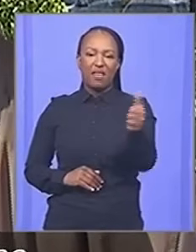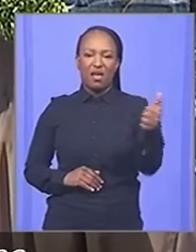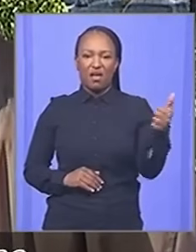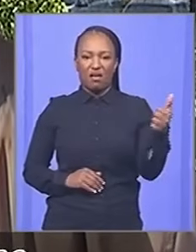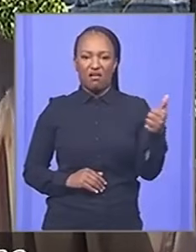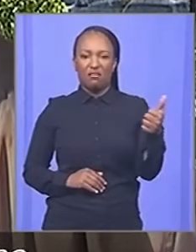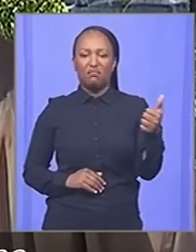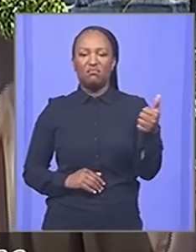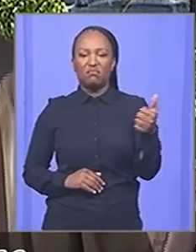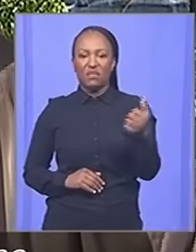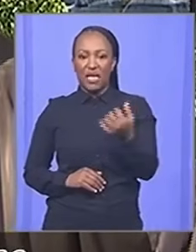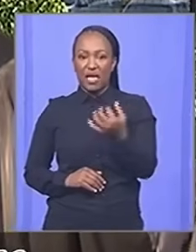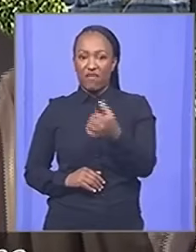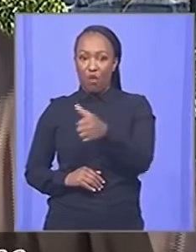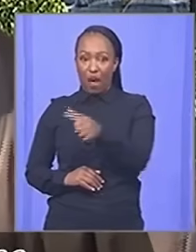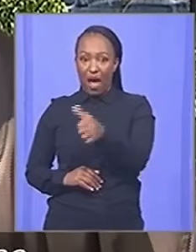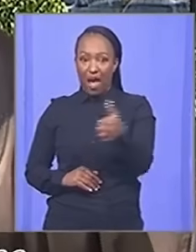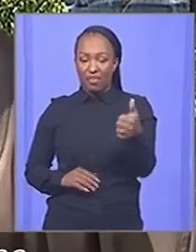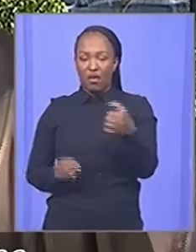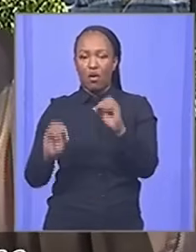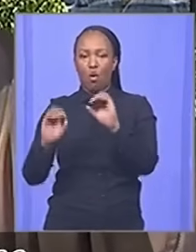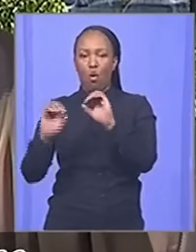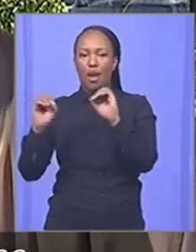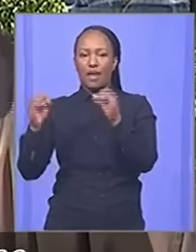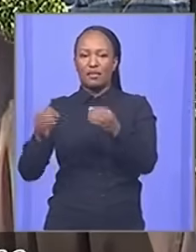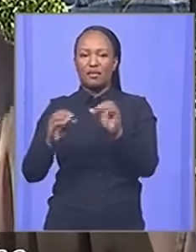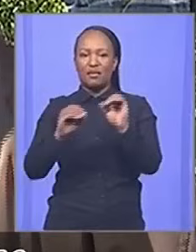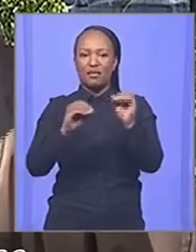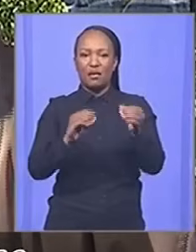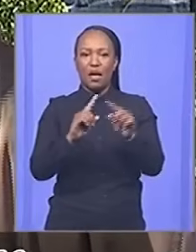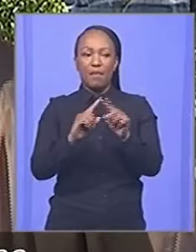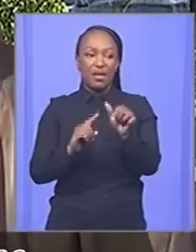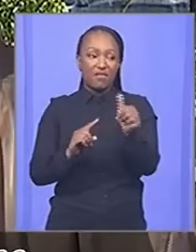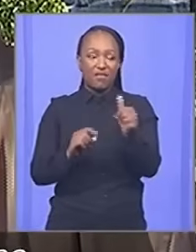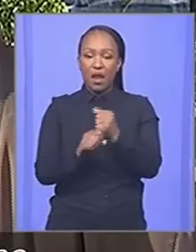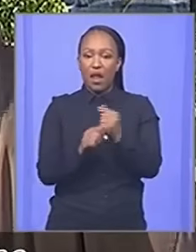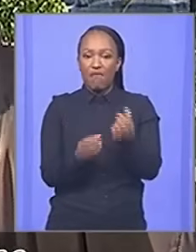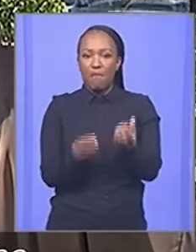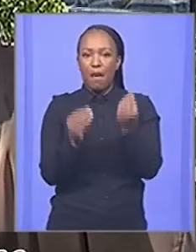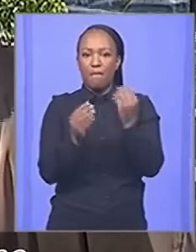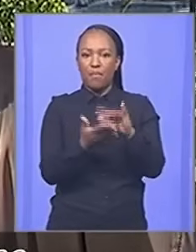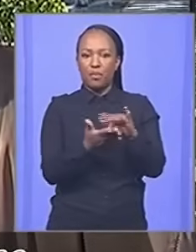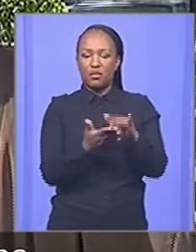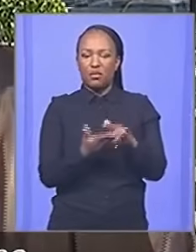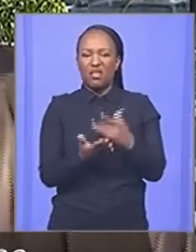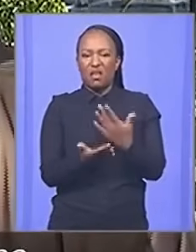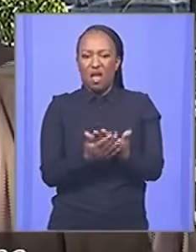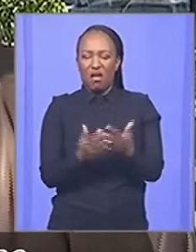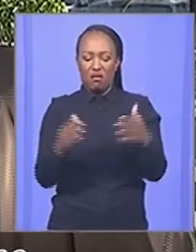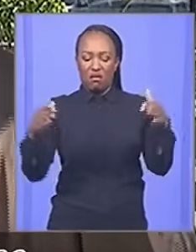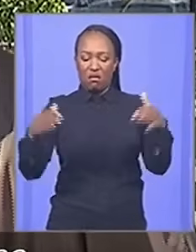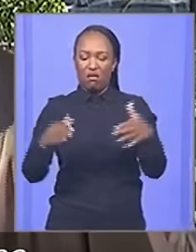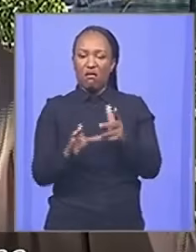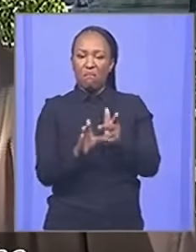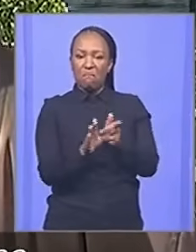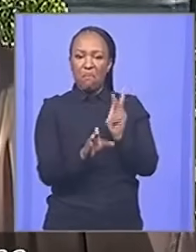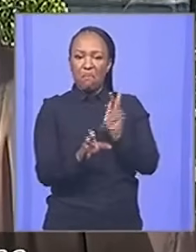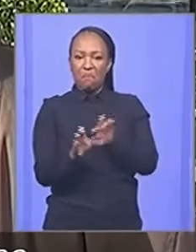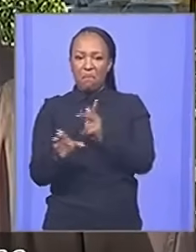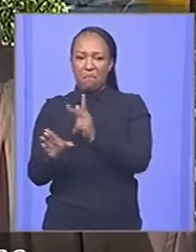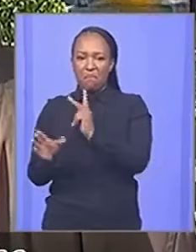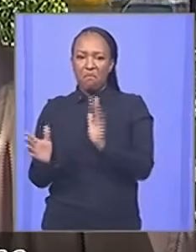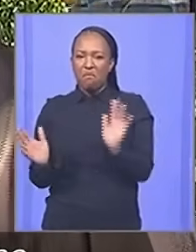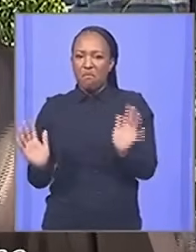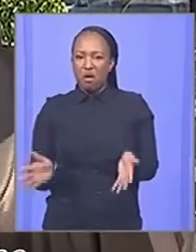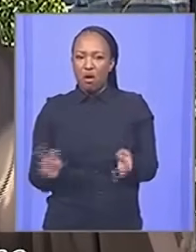mekgatlo e mengwe e metlhano gomme ba bangwe ba bona ga ba ka se khumane ditulo tšeo ba ka no feleletša ba tswile ka baka la gore politiki ke taba